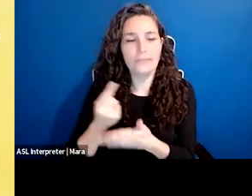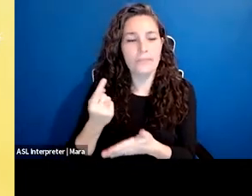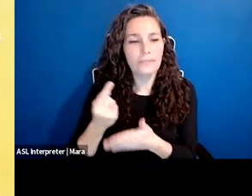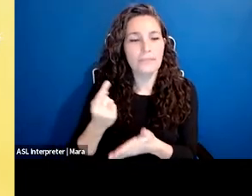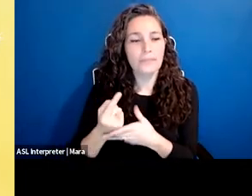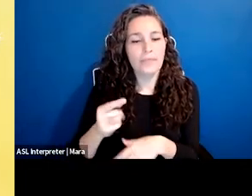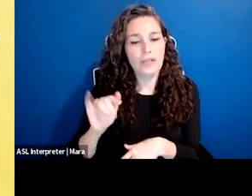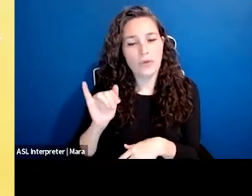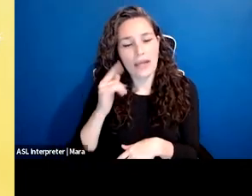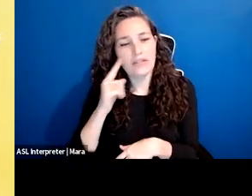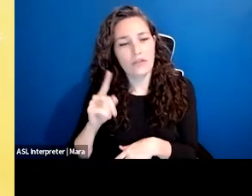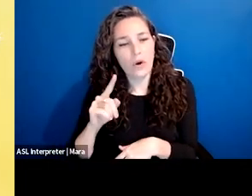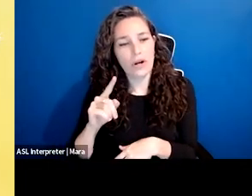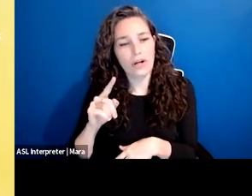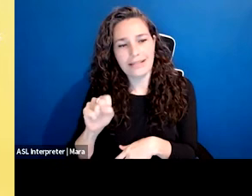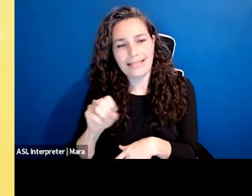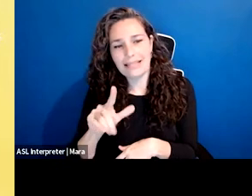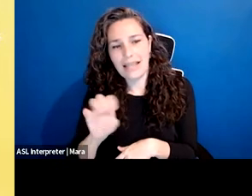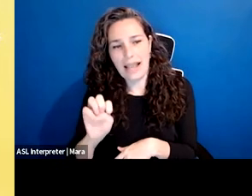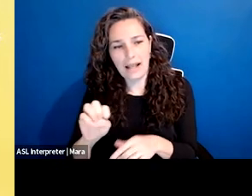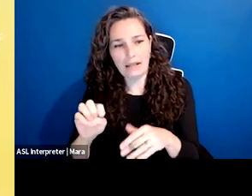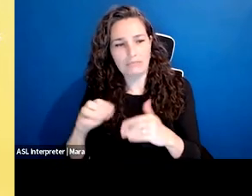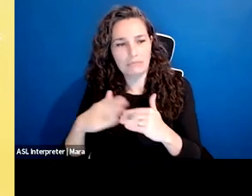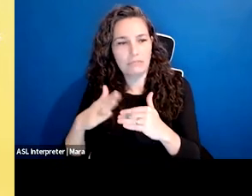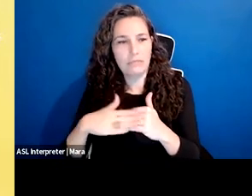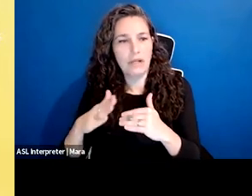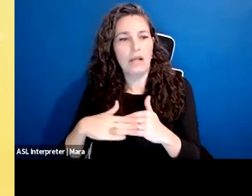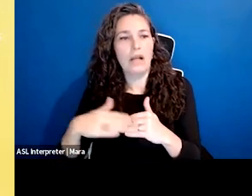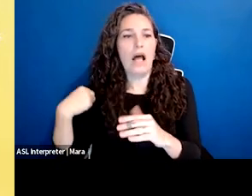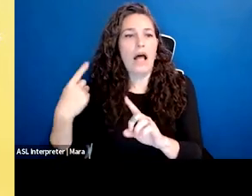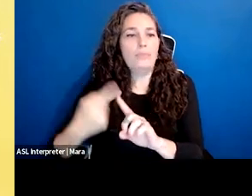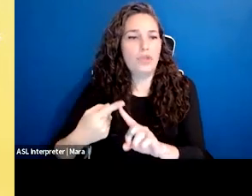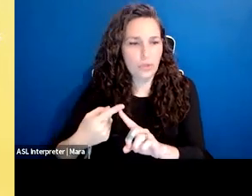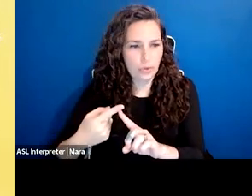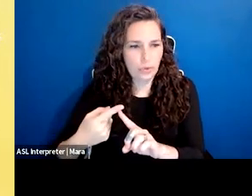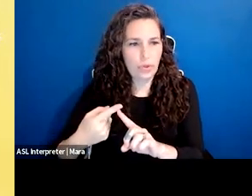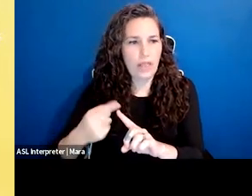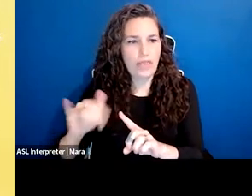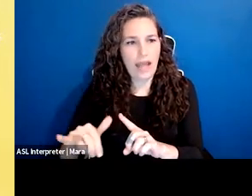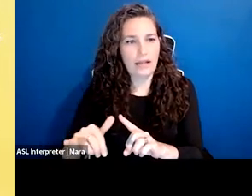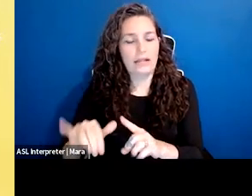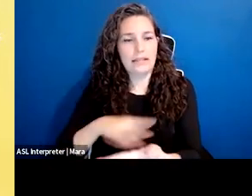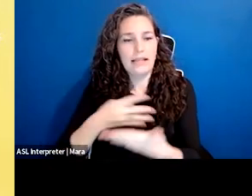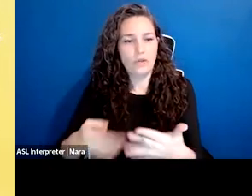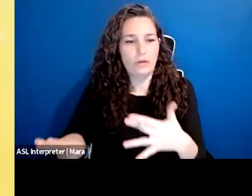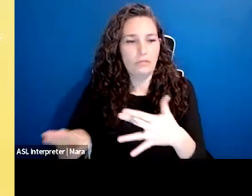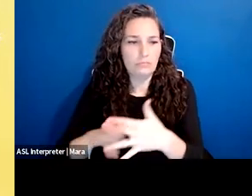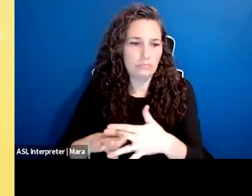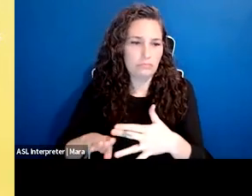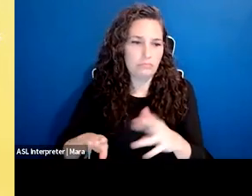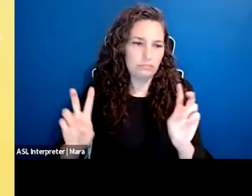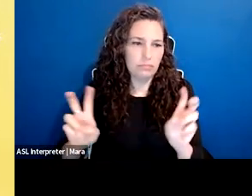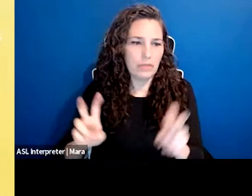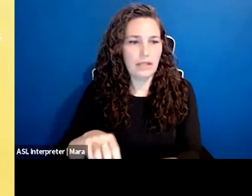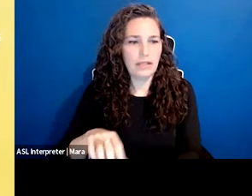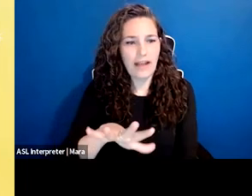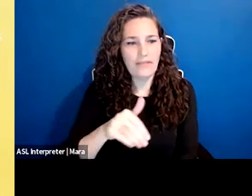weekly performers all the way up to what we call a schedule break. And the schedule break is $5,150 a week for